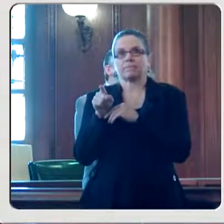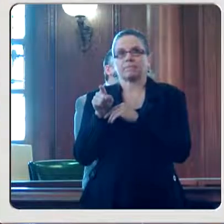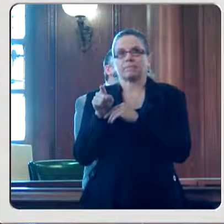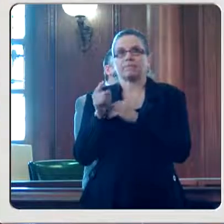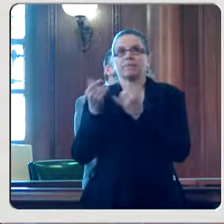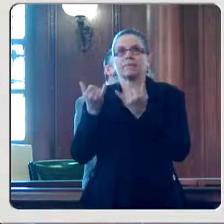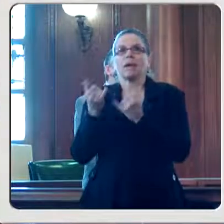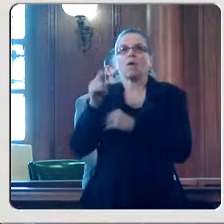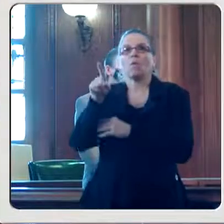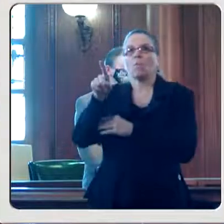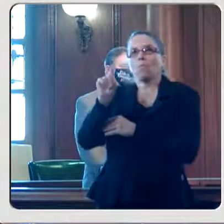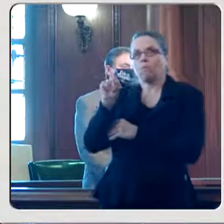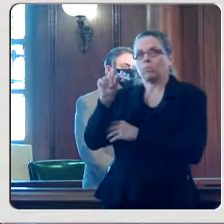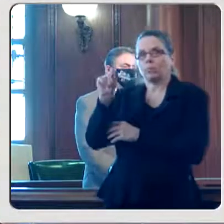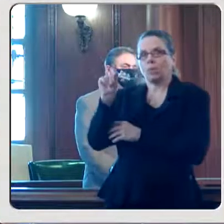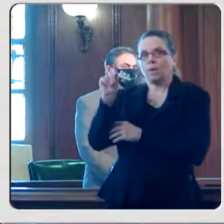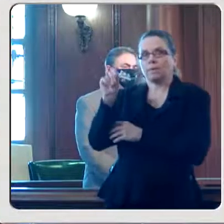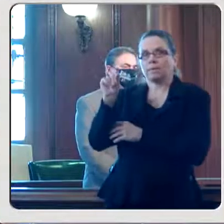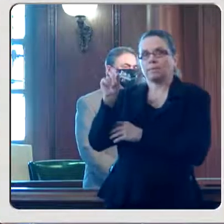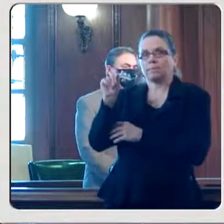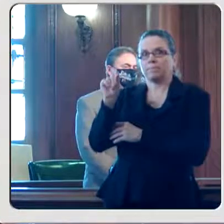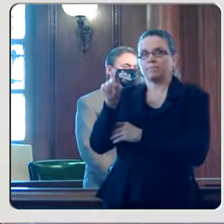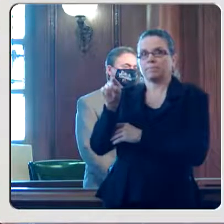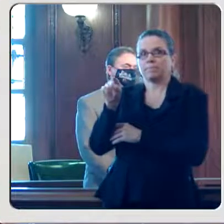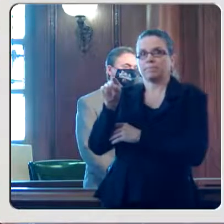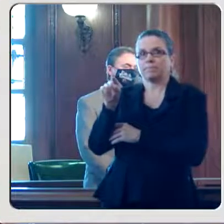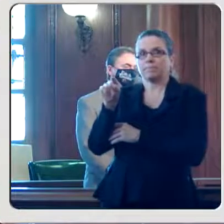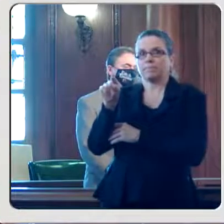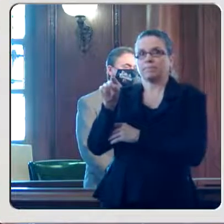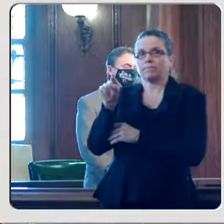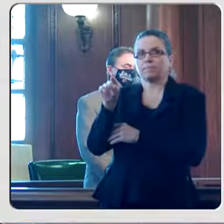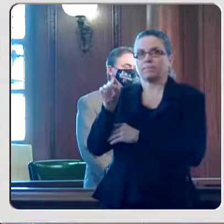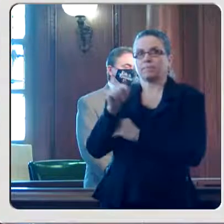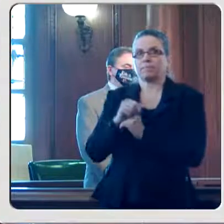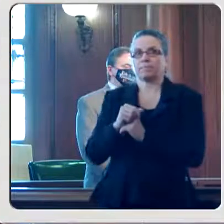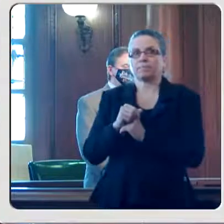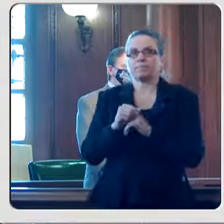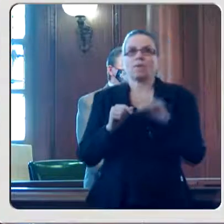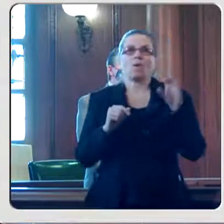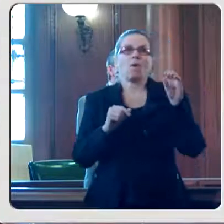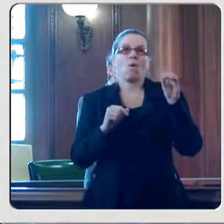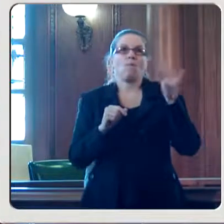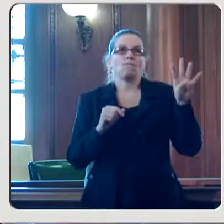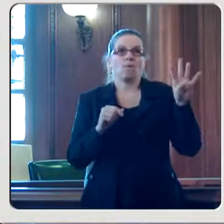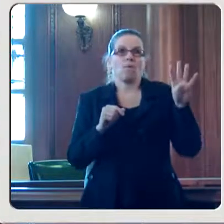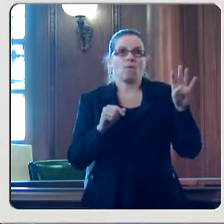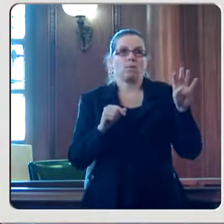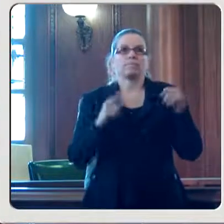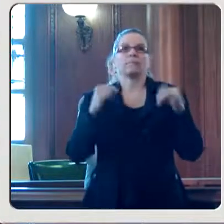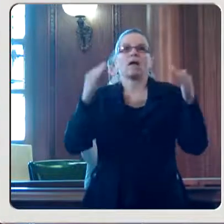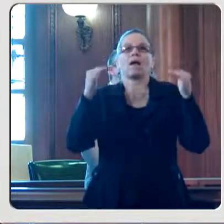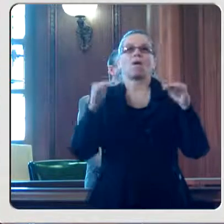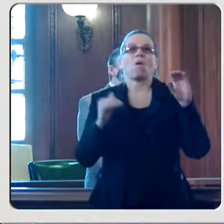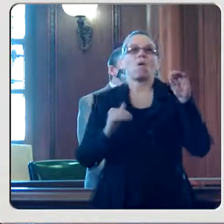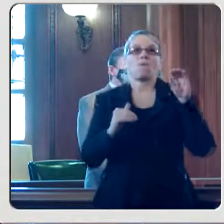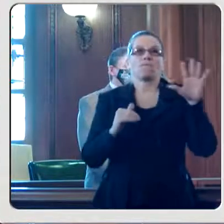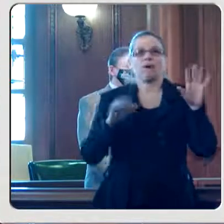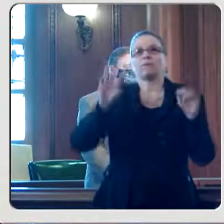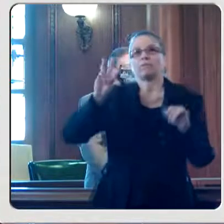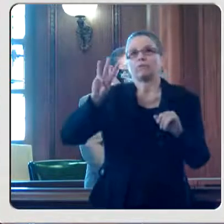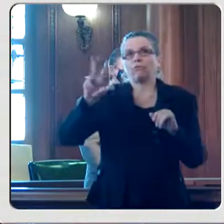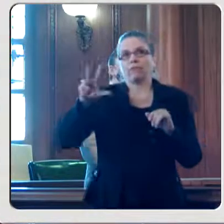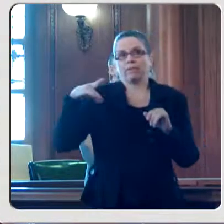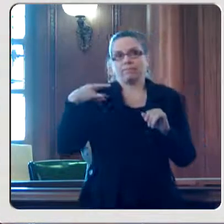120 cases in 04, which is 19%. 05, 63 cases,